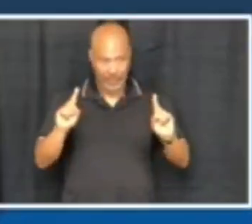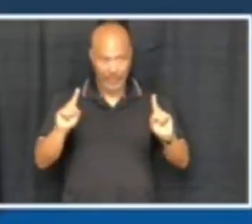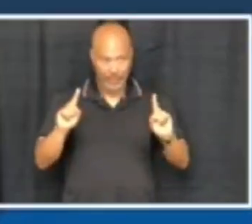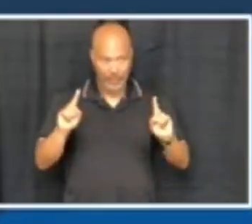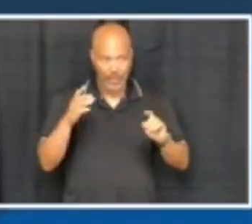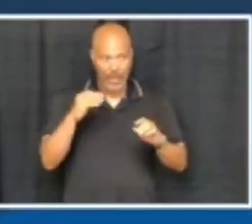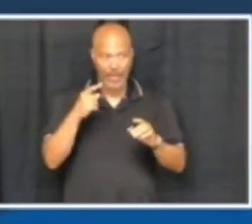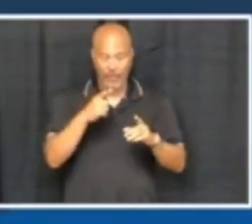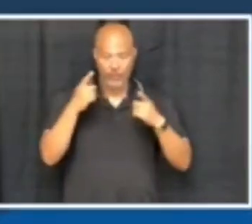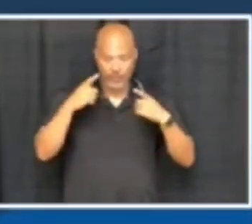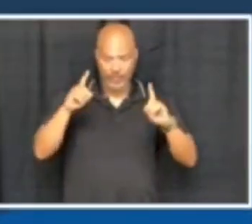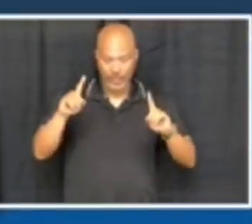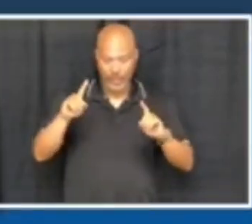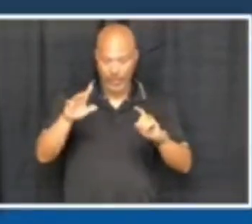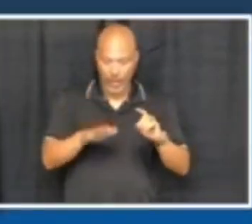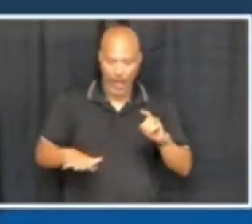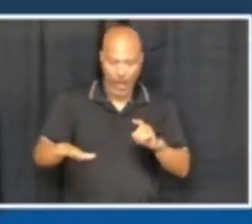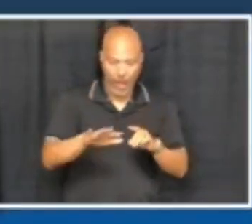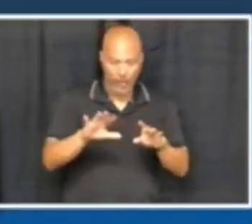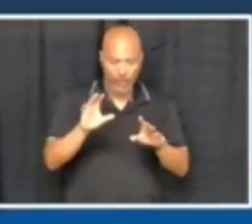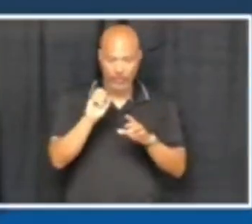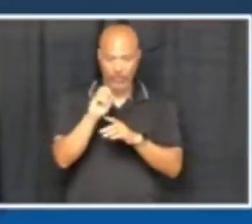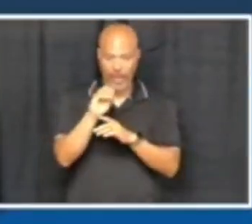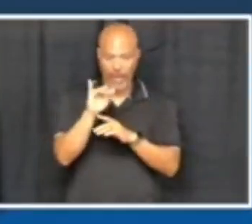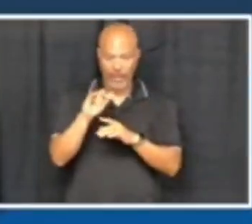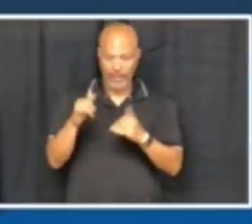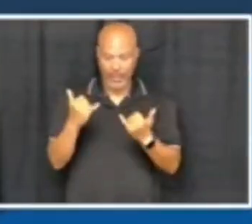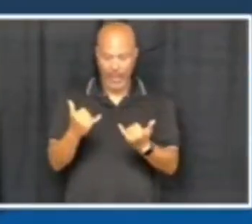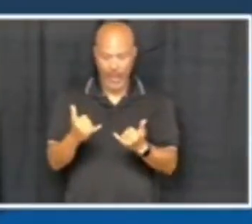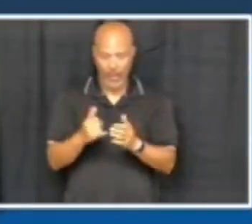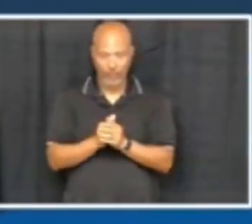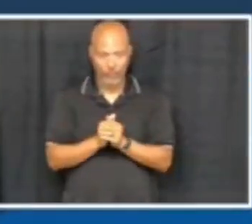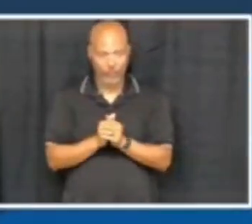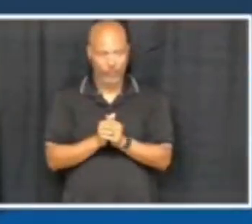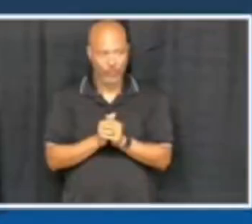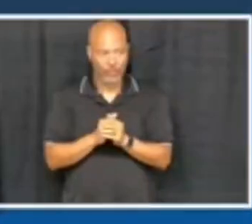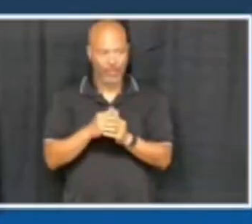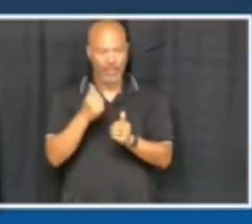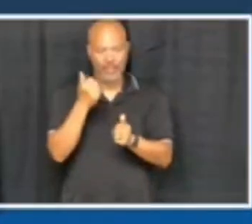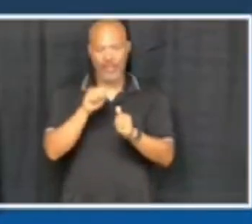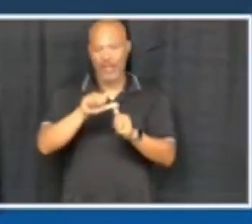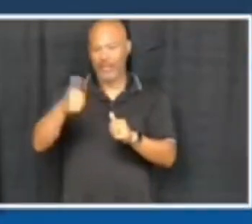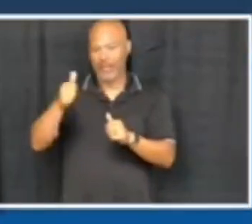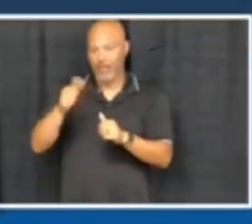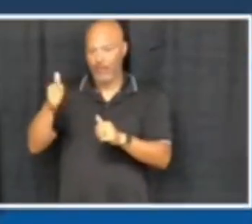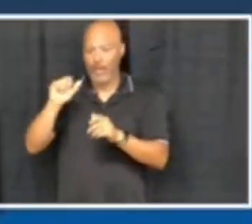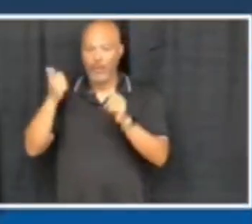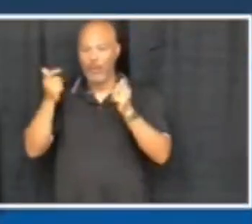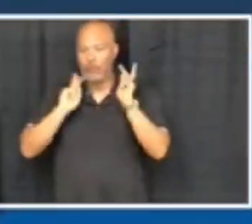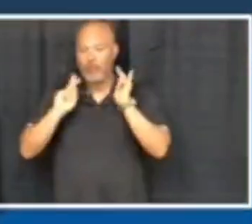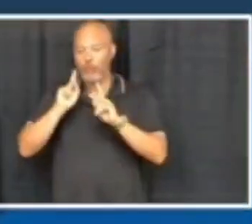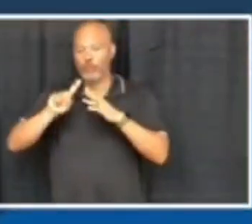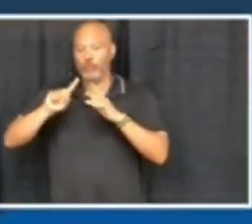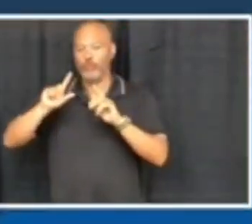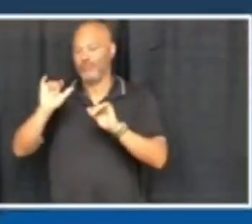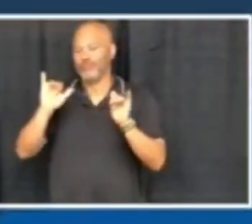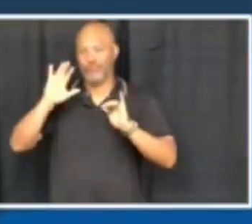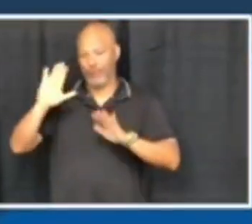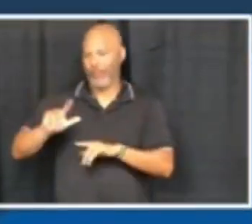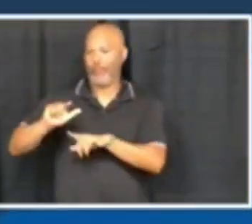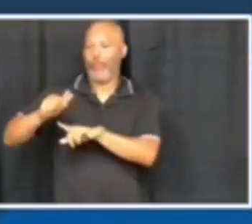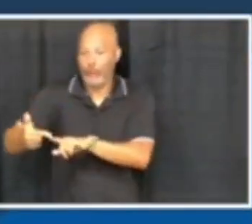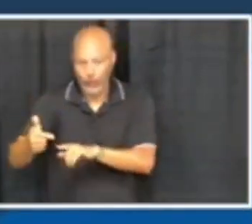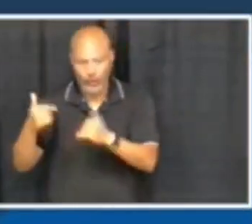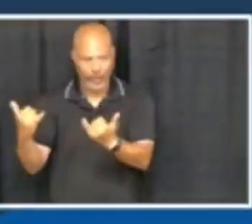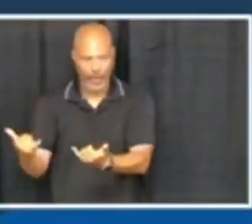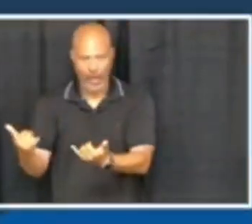and they're succeeding all around our society right now. And it's everyone else's turn now. And